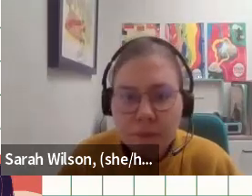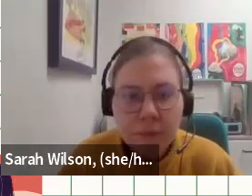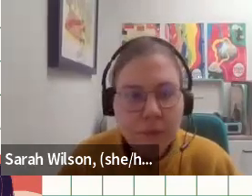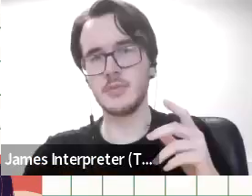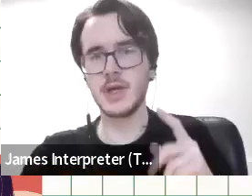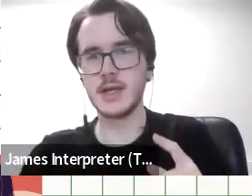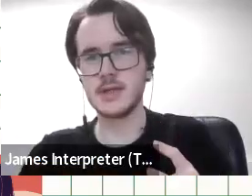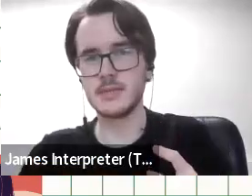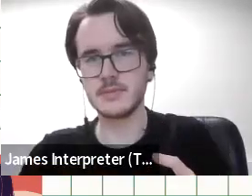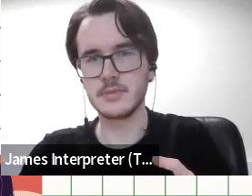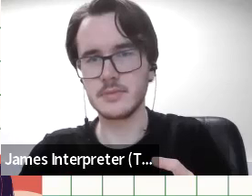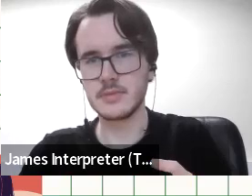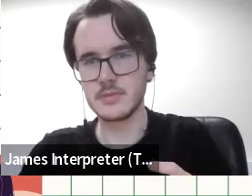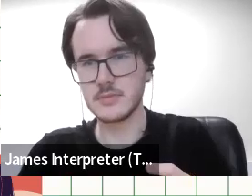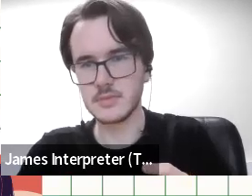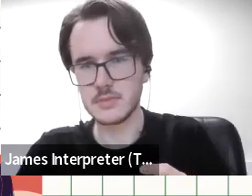So, okay, communication.